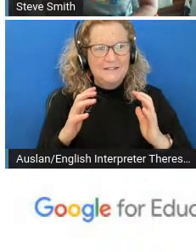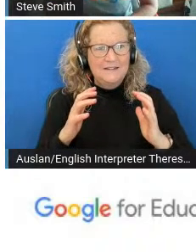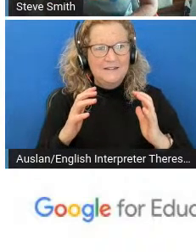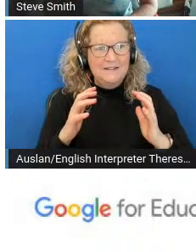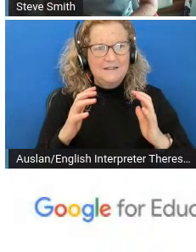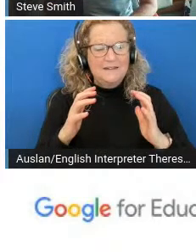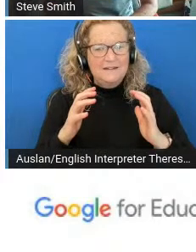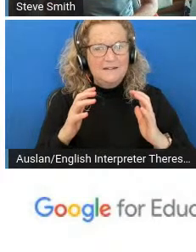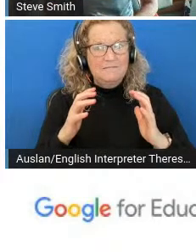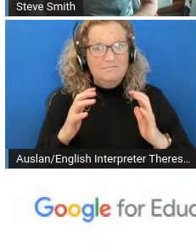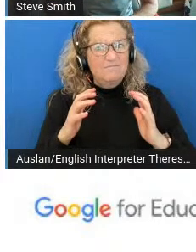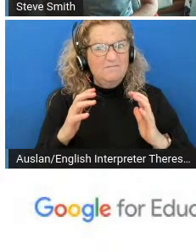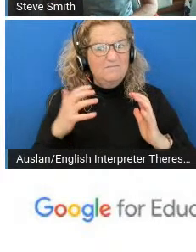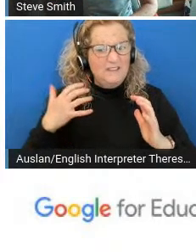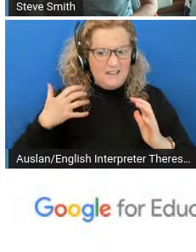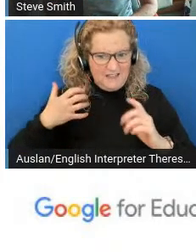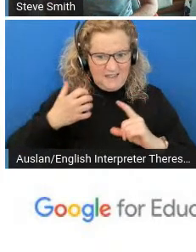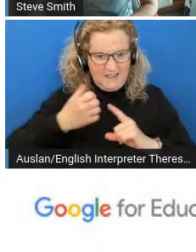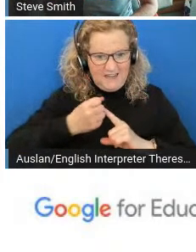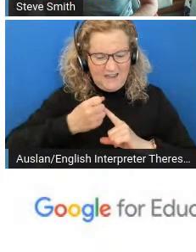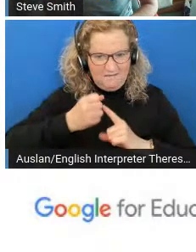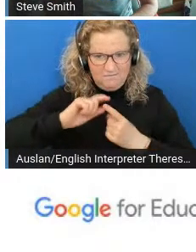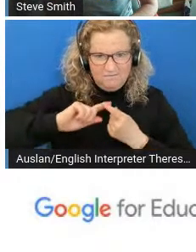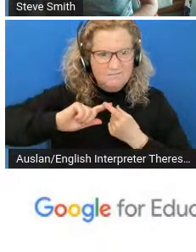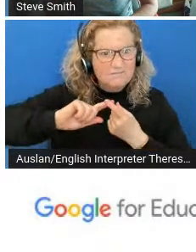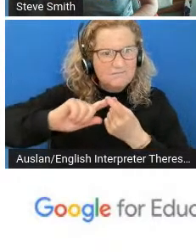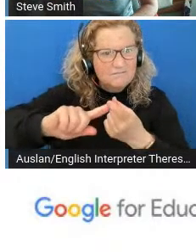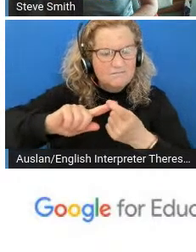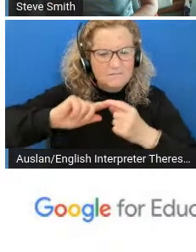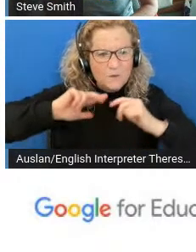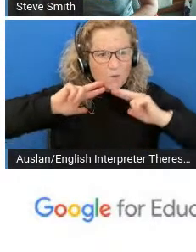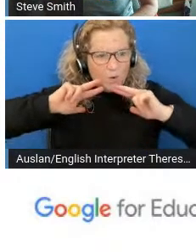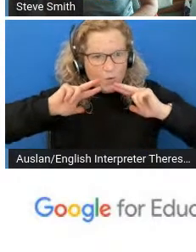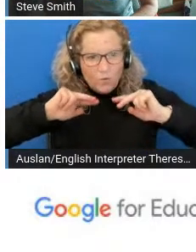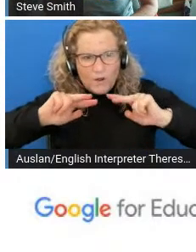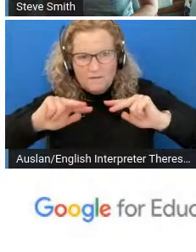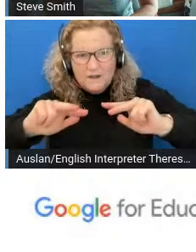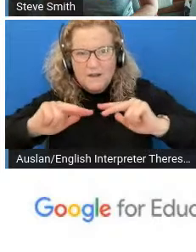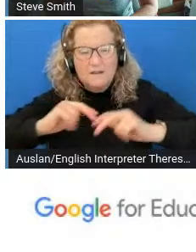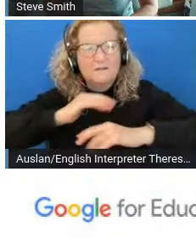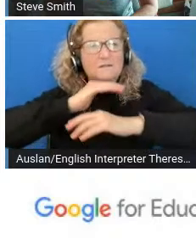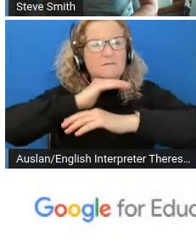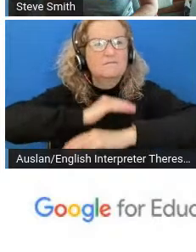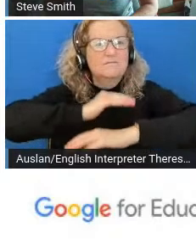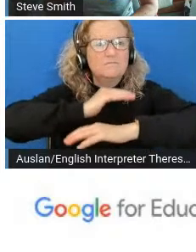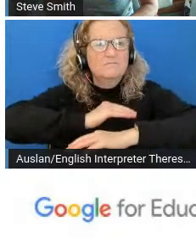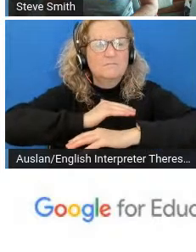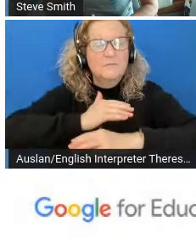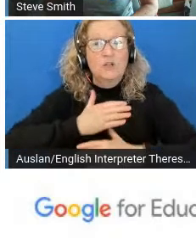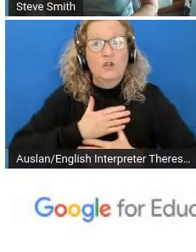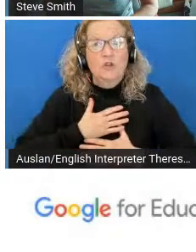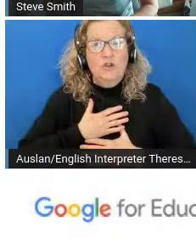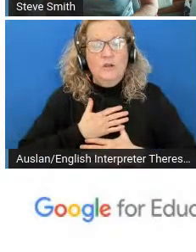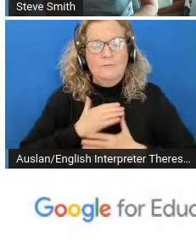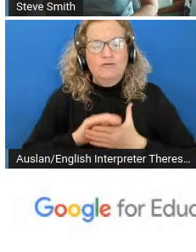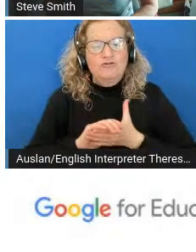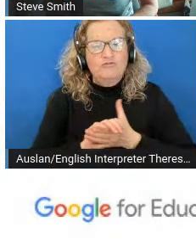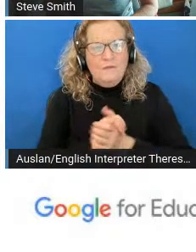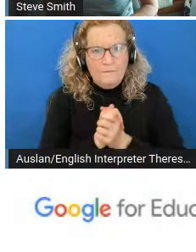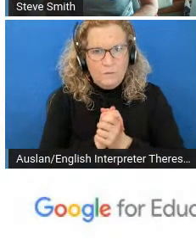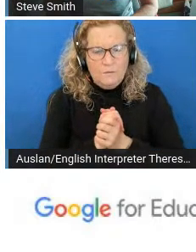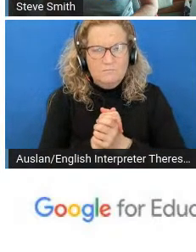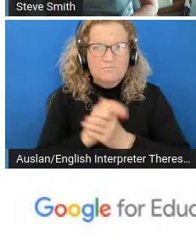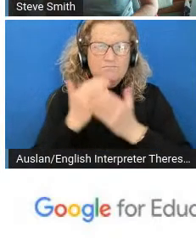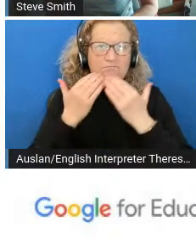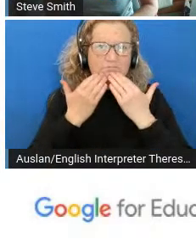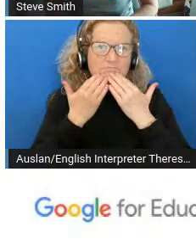and continue to be the original custodians of the land. And I'm so grateful for them for looking after it for us, because it